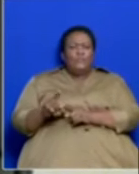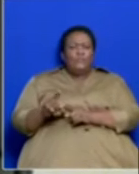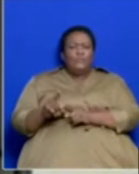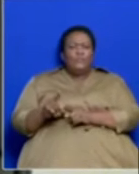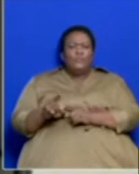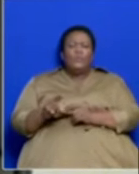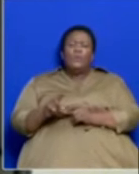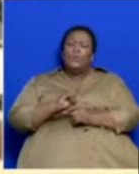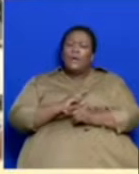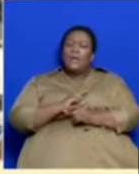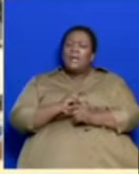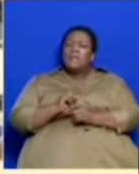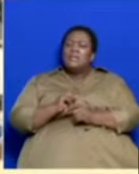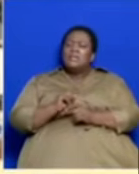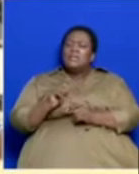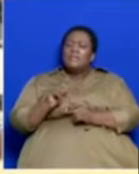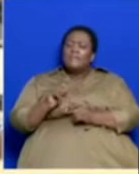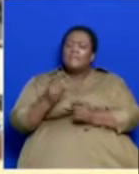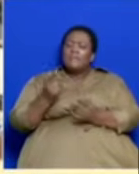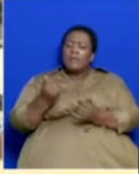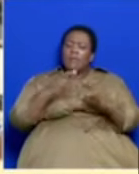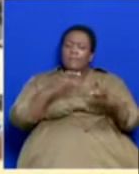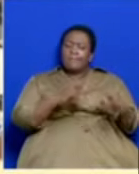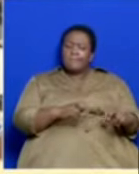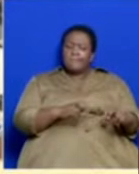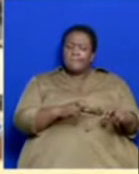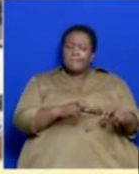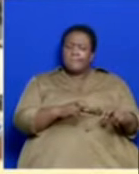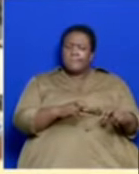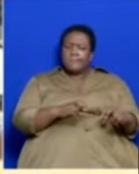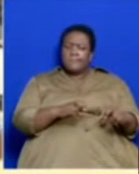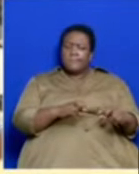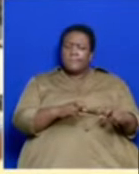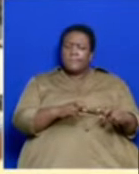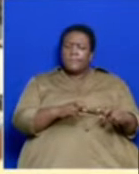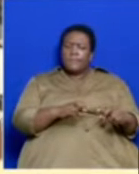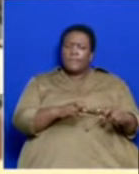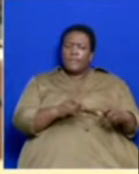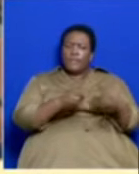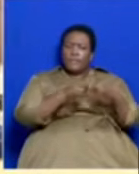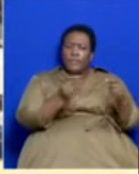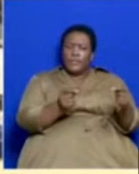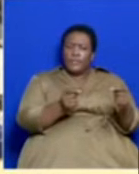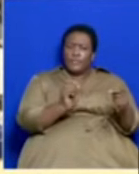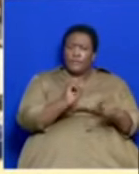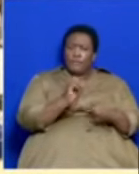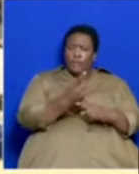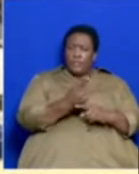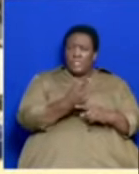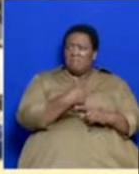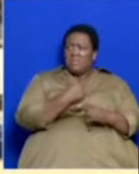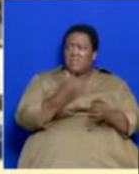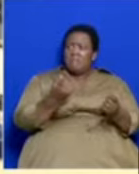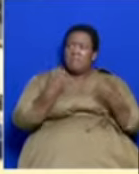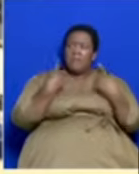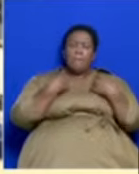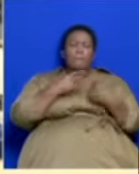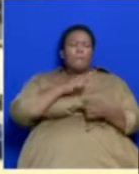completion of investigations, I do not understand why you should